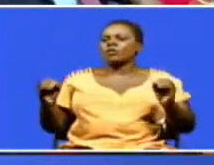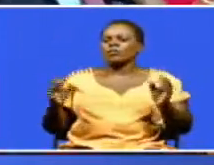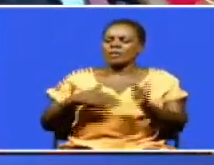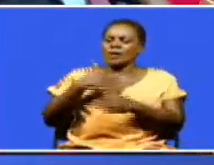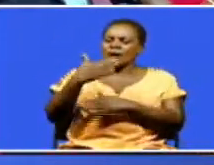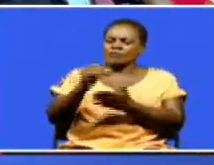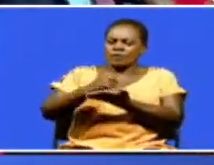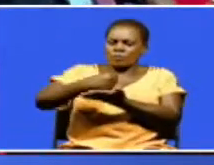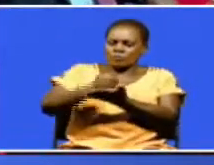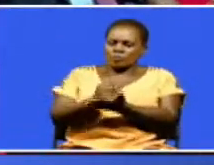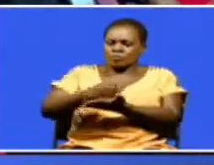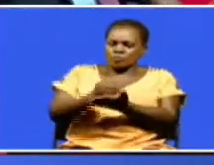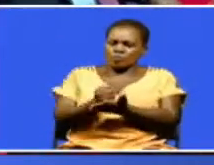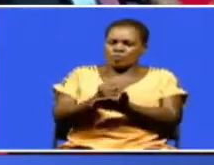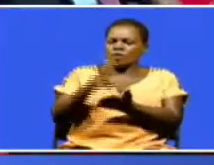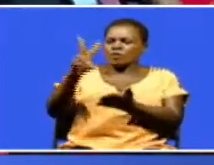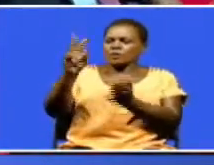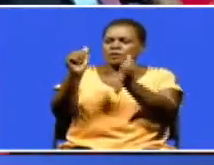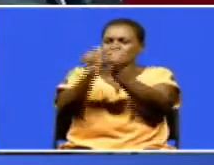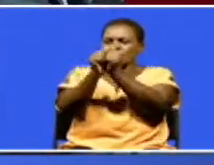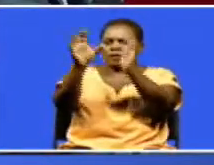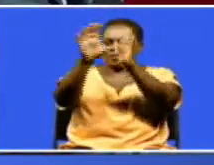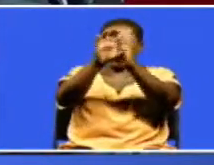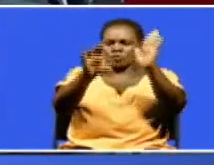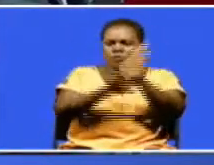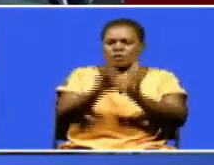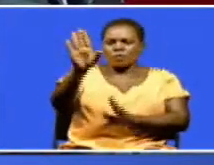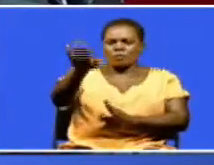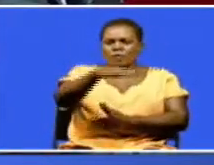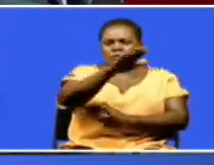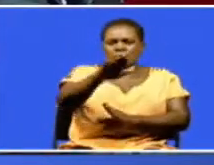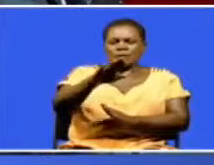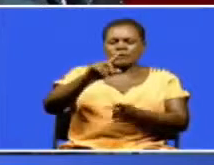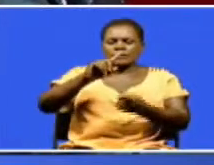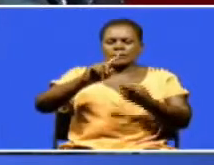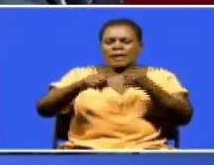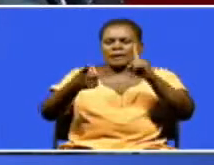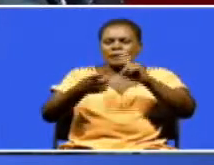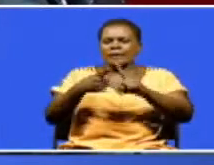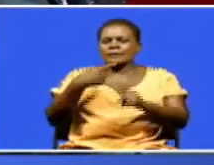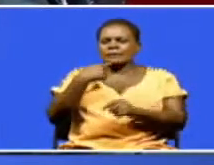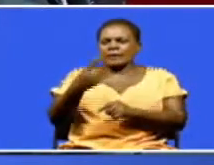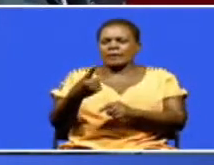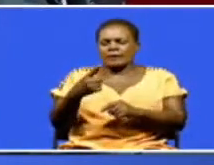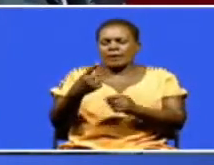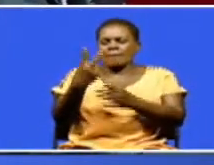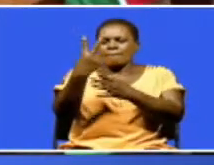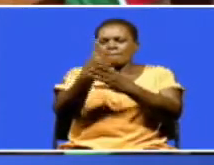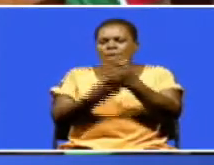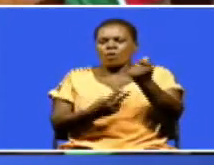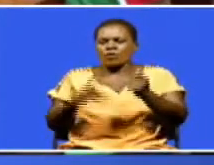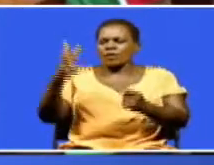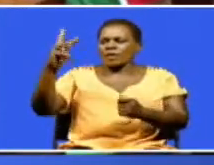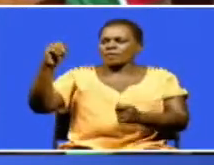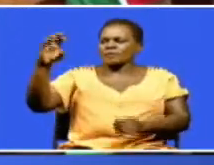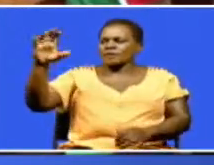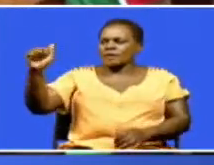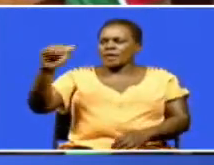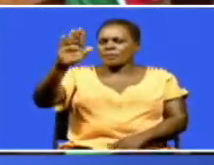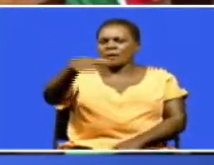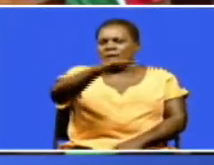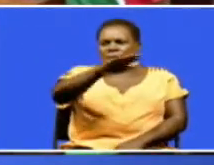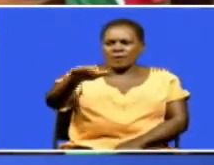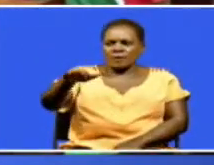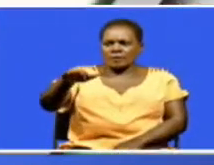the promulgation of the 2010 Constitution, Parliament set the threshold for qualification for both the national and county assemblies, but